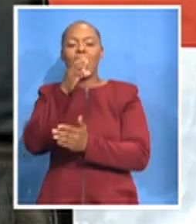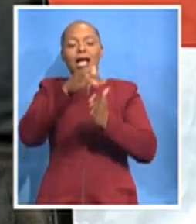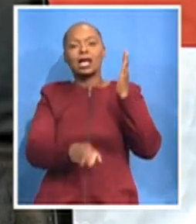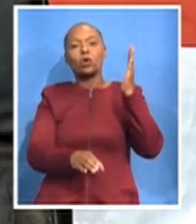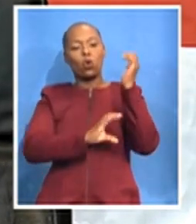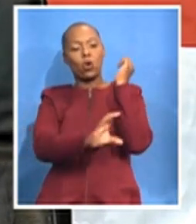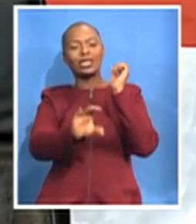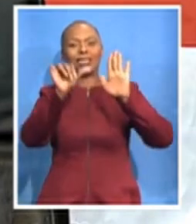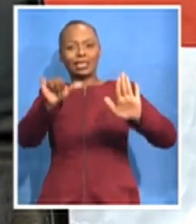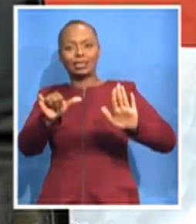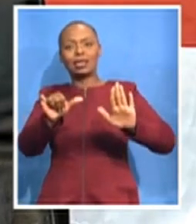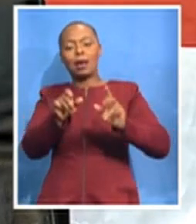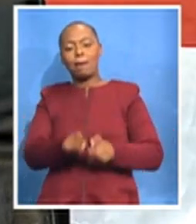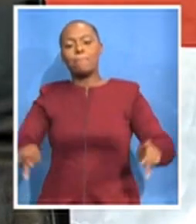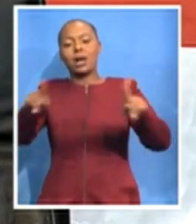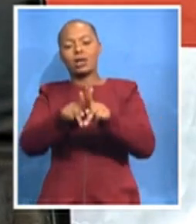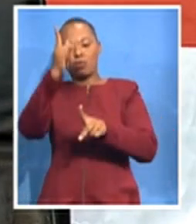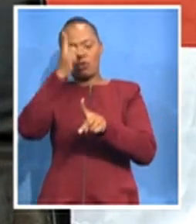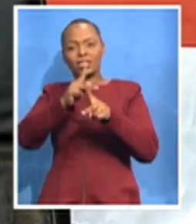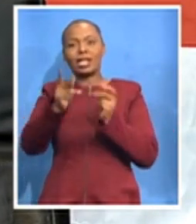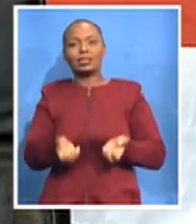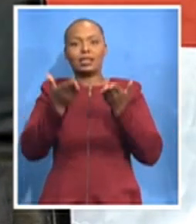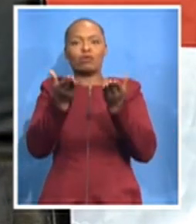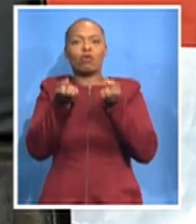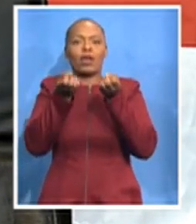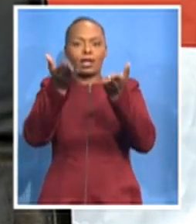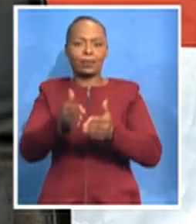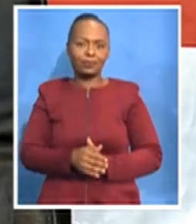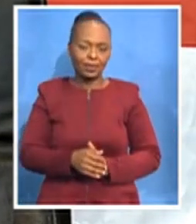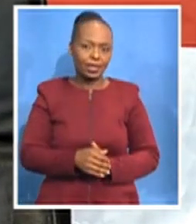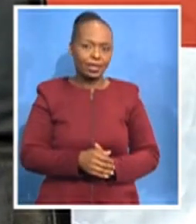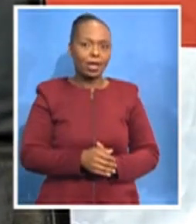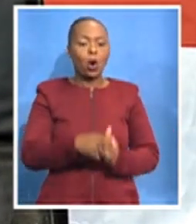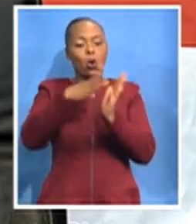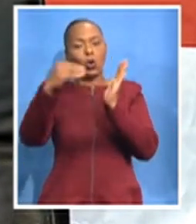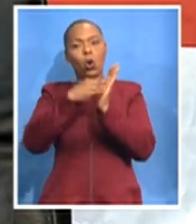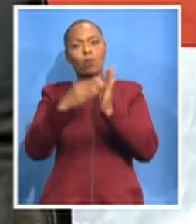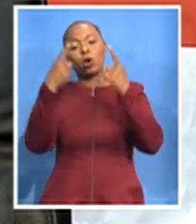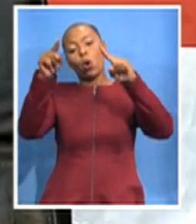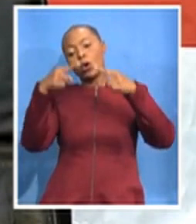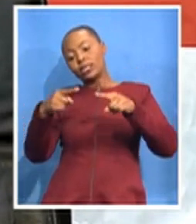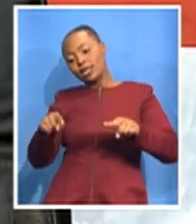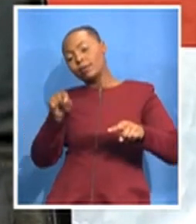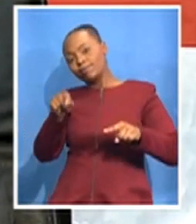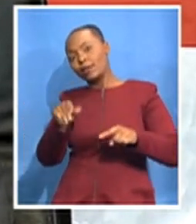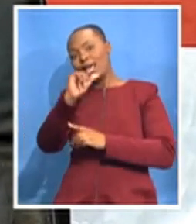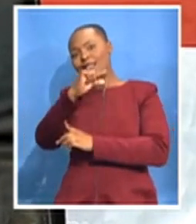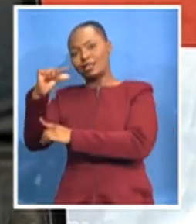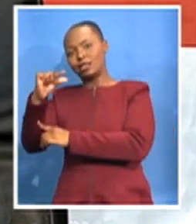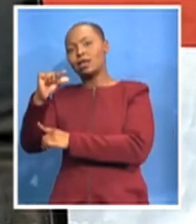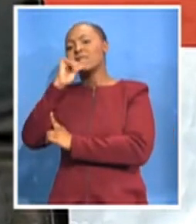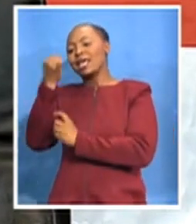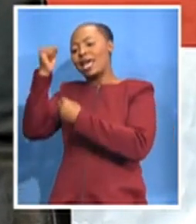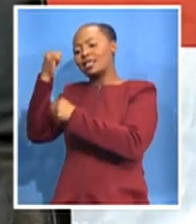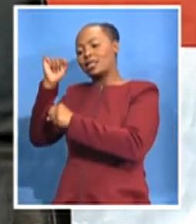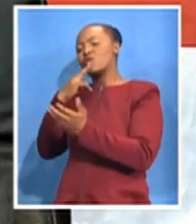service providers. A copy of the Auditor General South Africa's engineers report dated 29 July